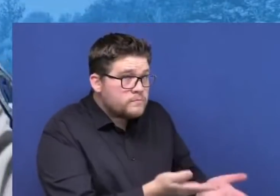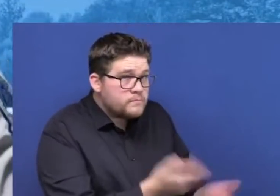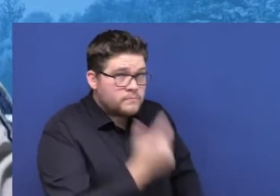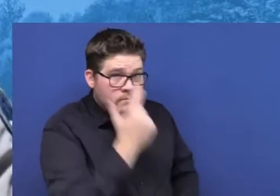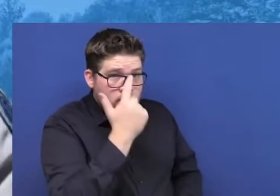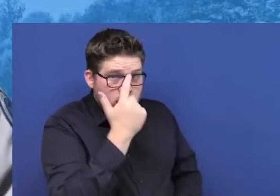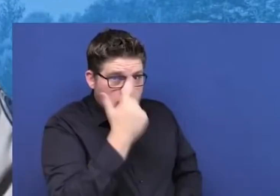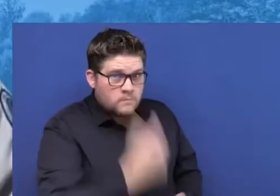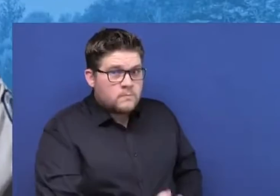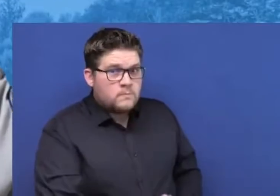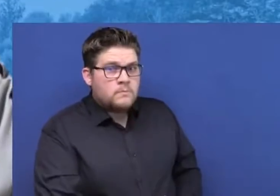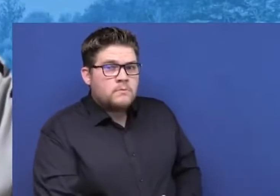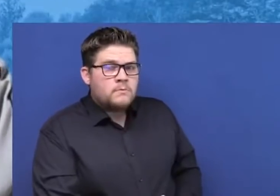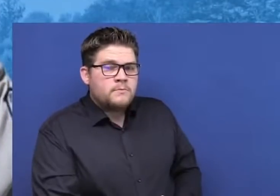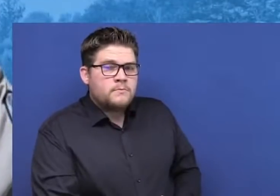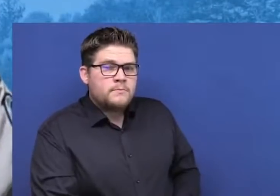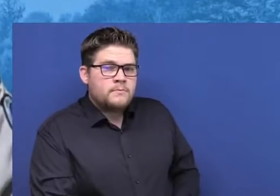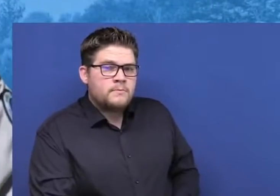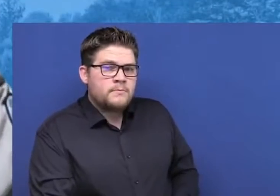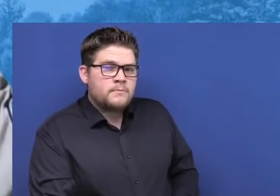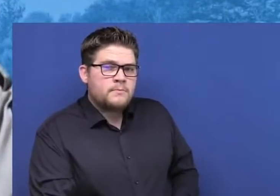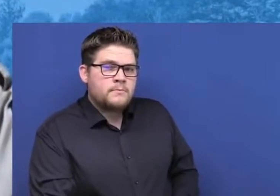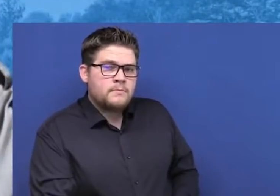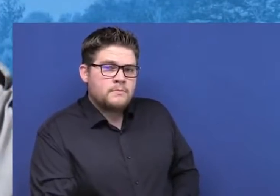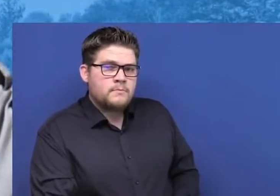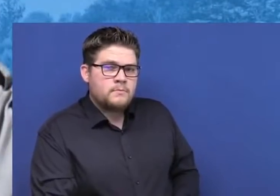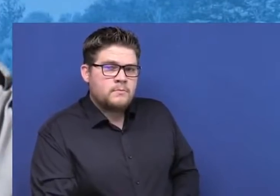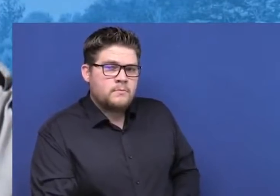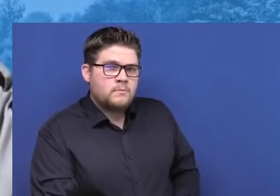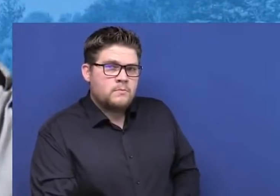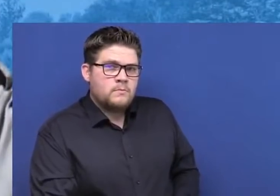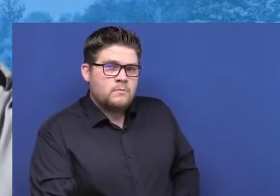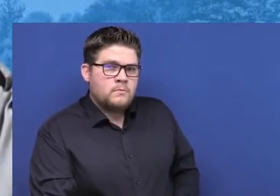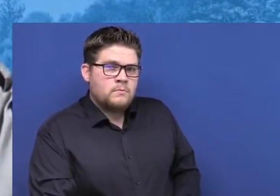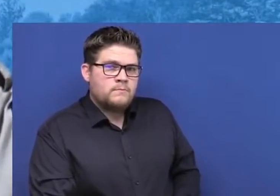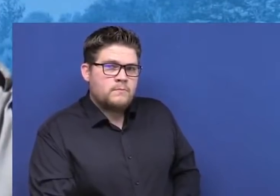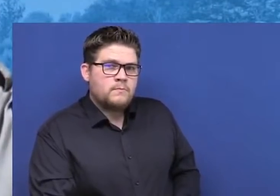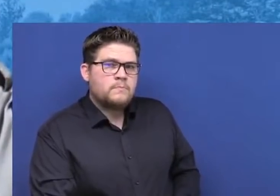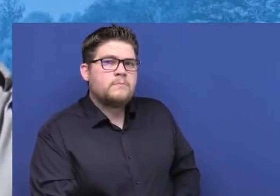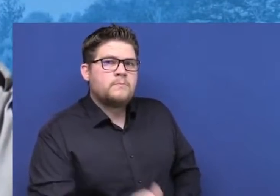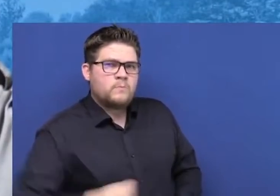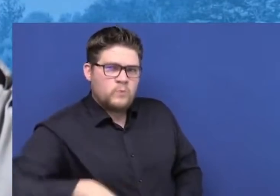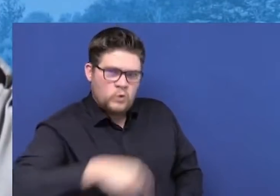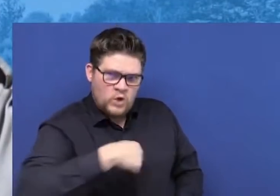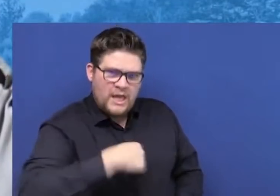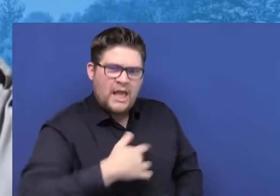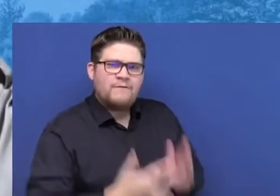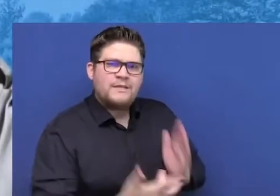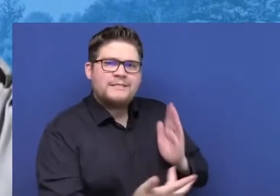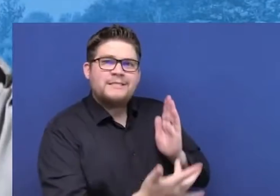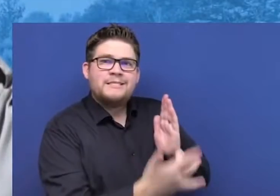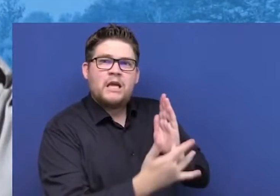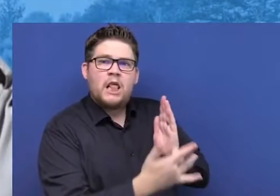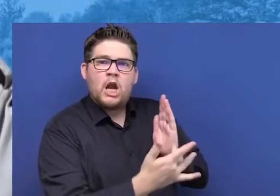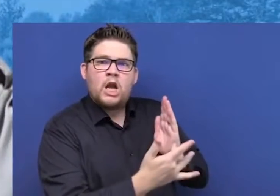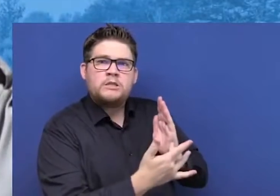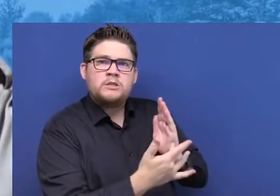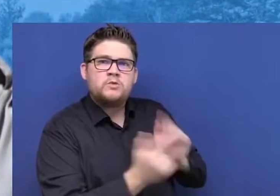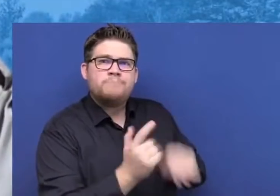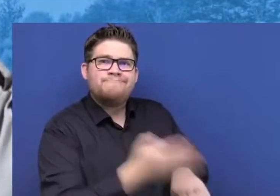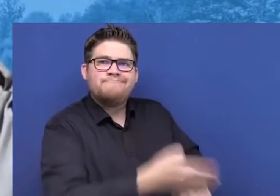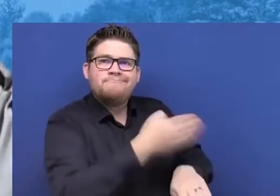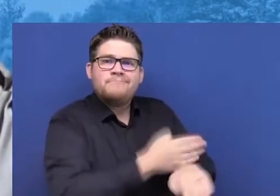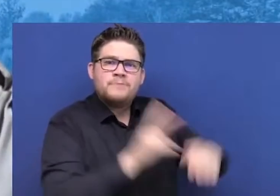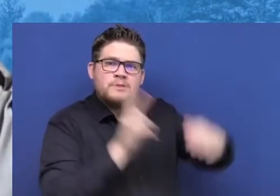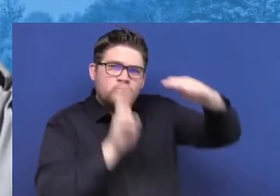technologies that can improve predictions, detection, and that sort of thing. I'm just wondering if we're using